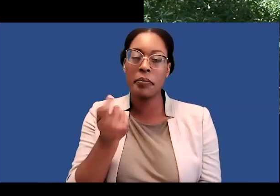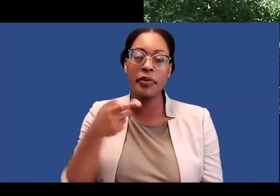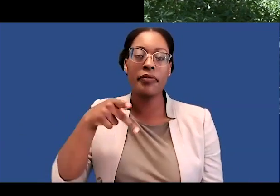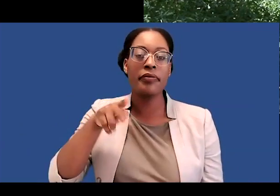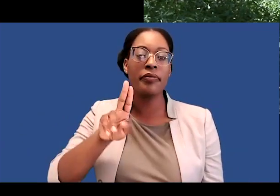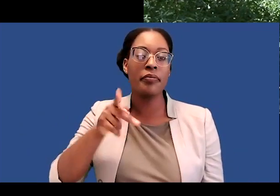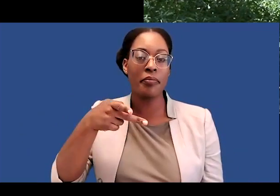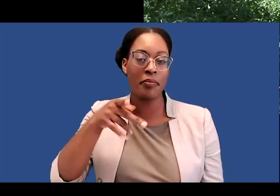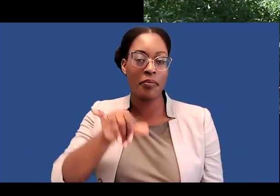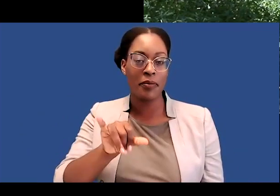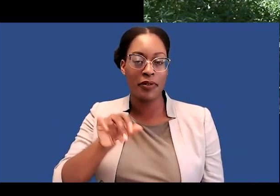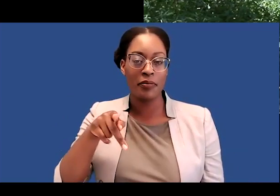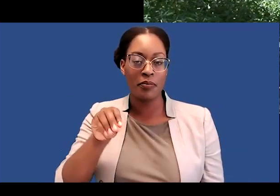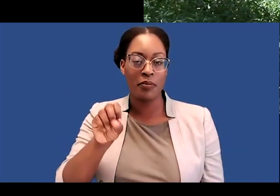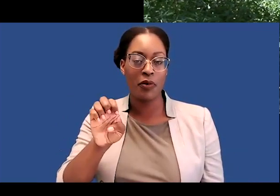a bit of a puppy pose.